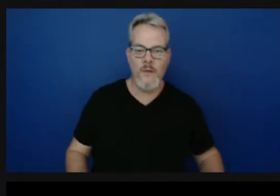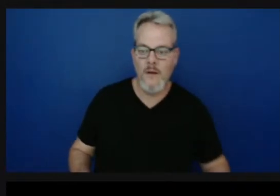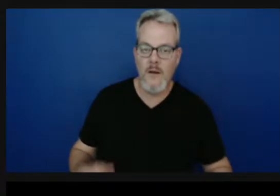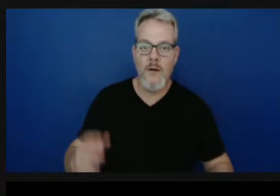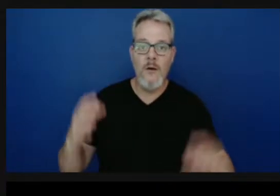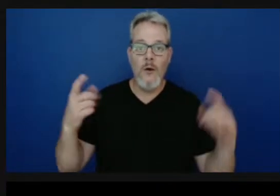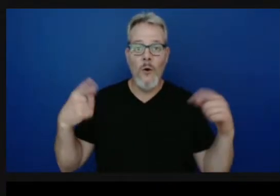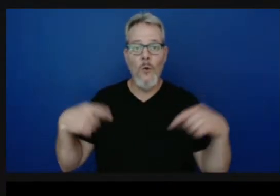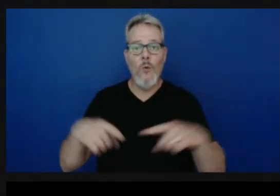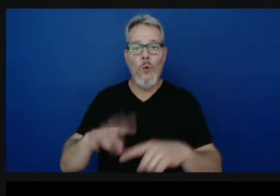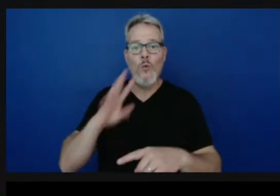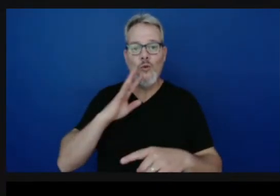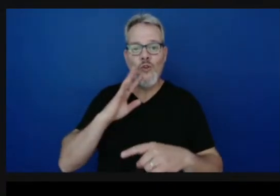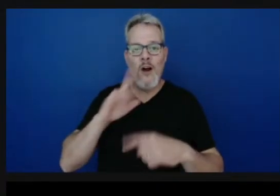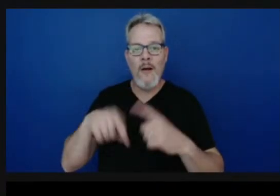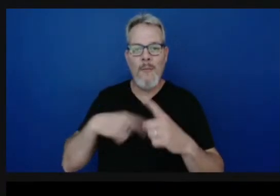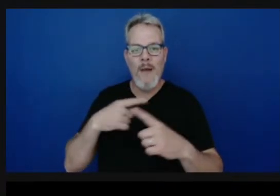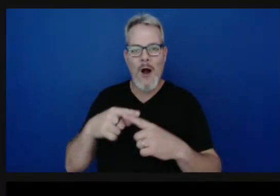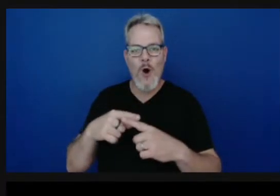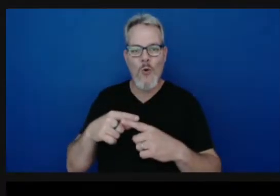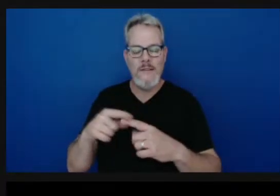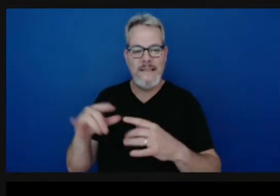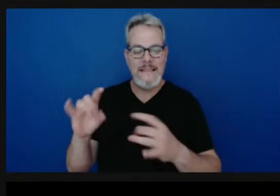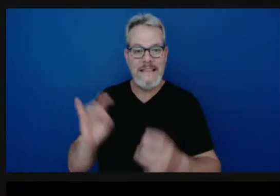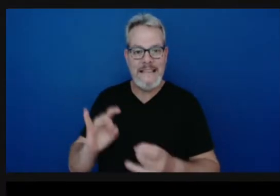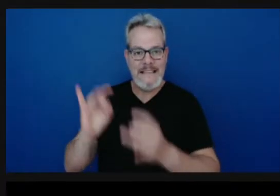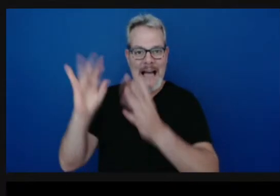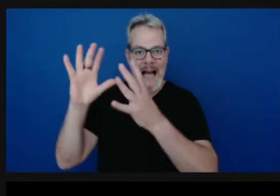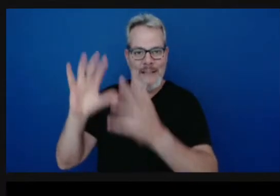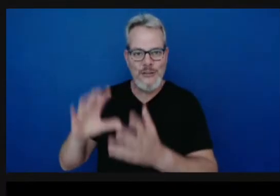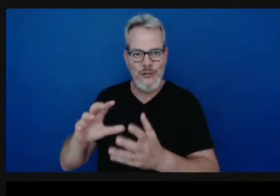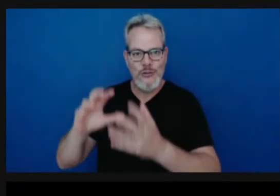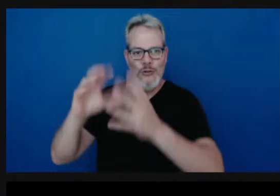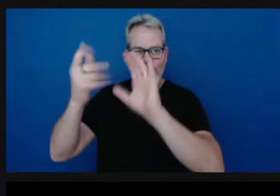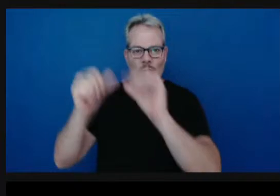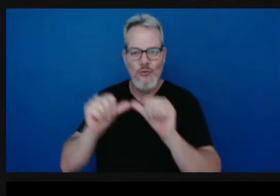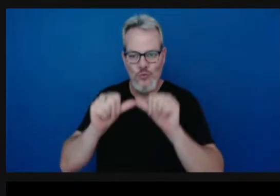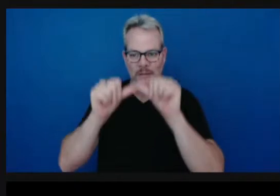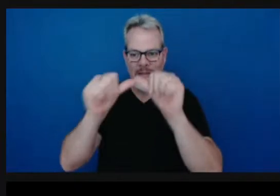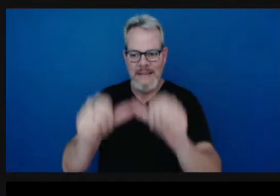knocked offline as soon as the internet goes out is a big plus.